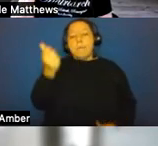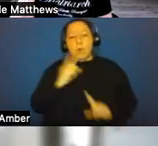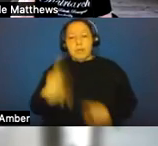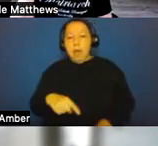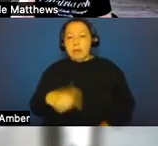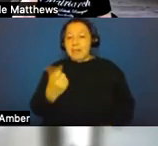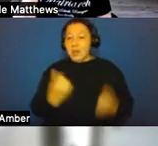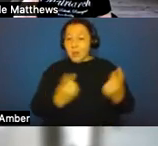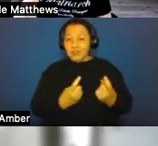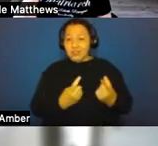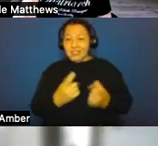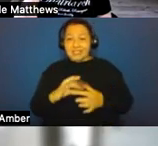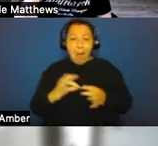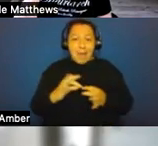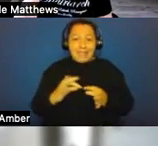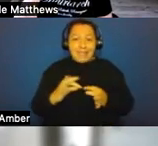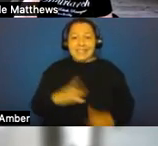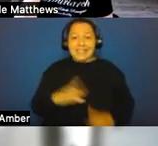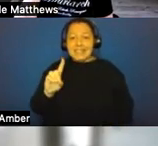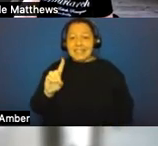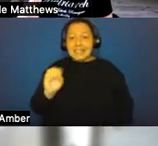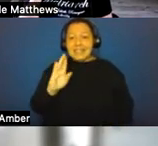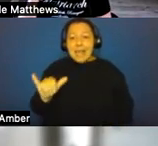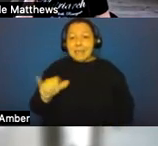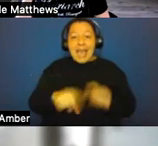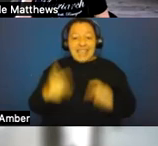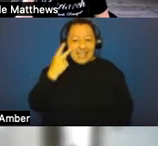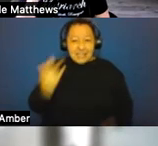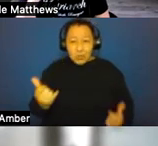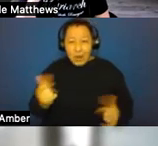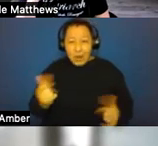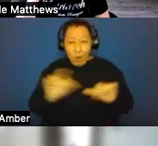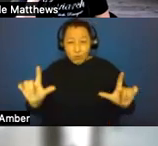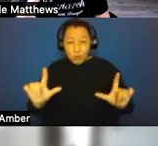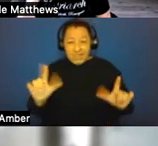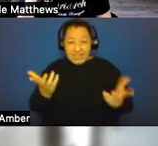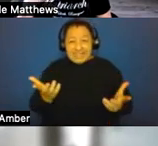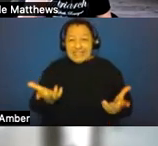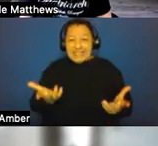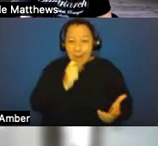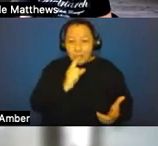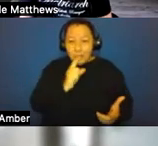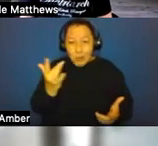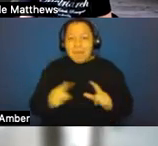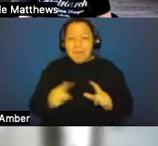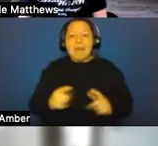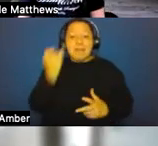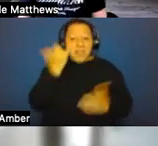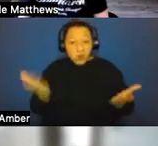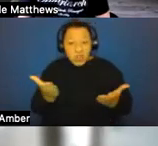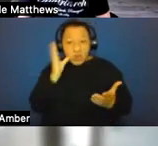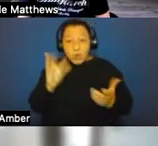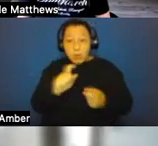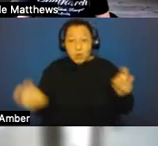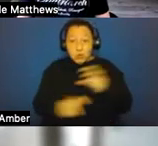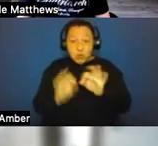comments, thoughts? I have so many thoughts. Well, by all means.